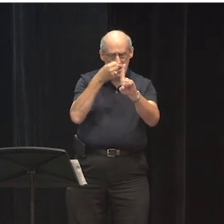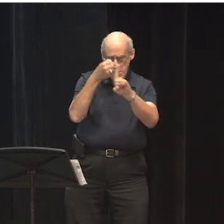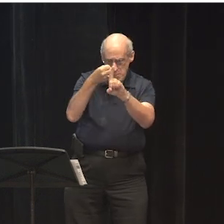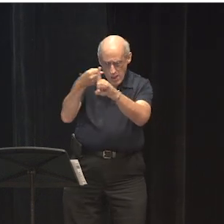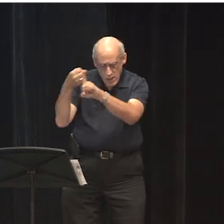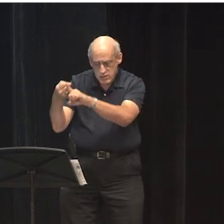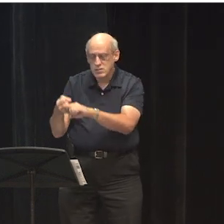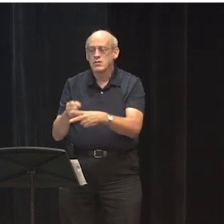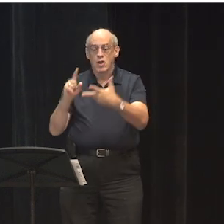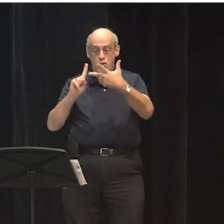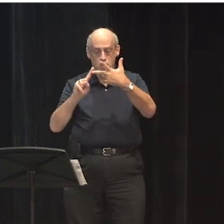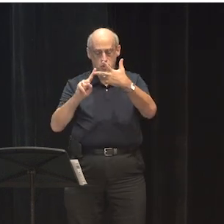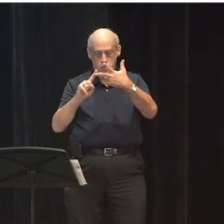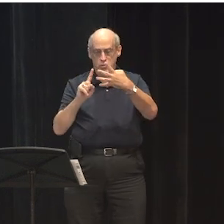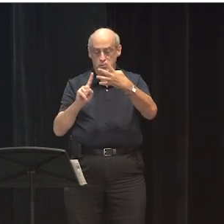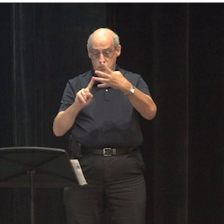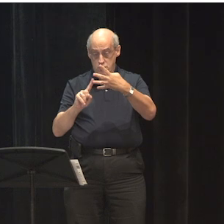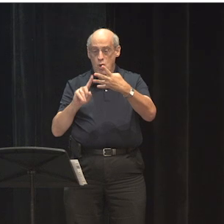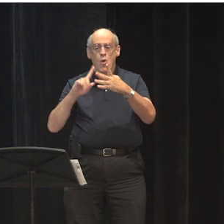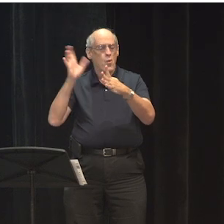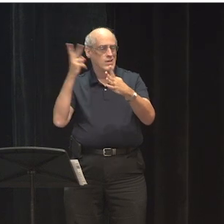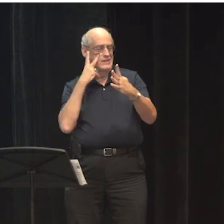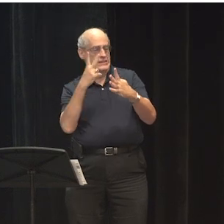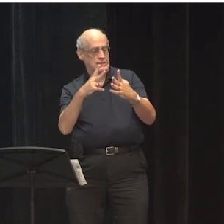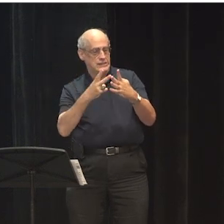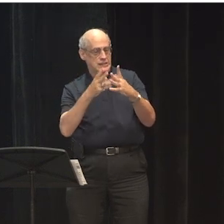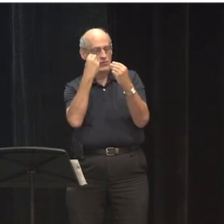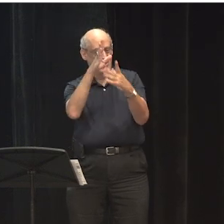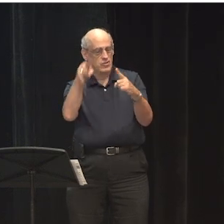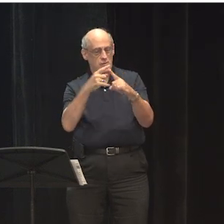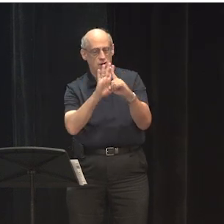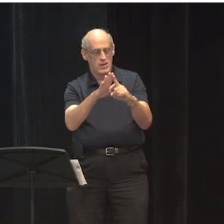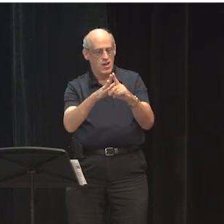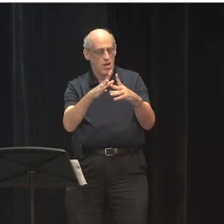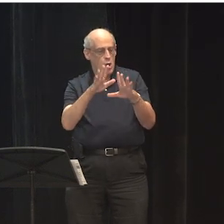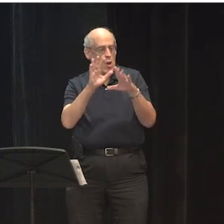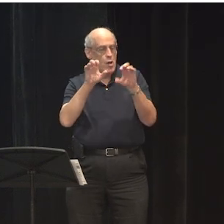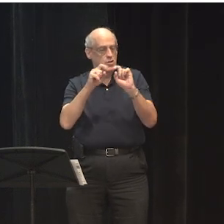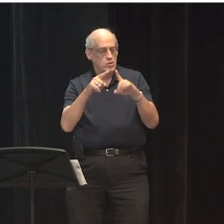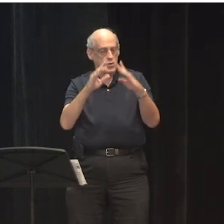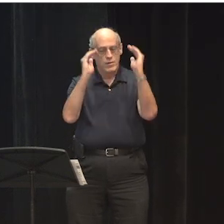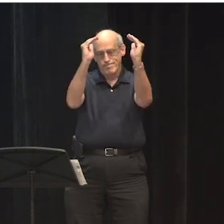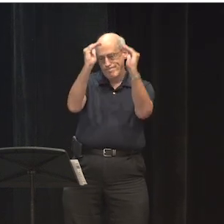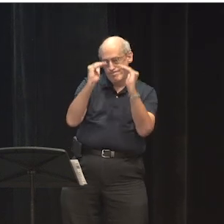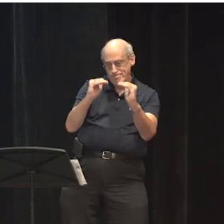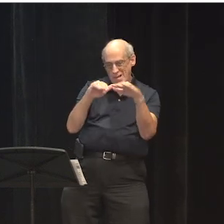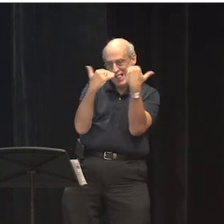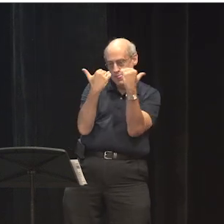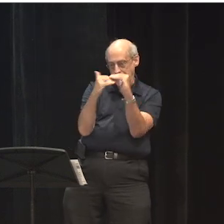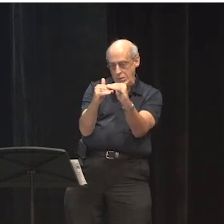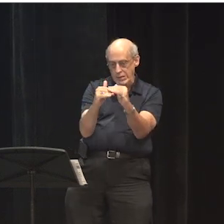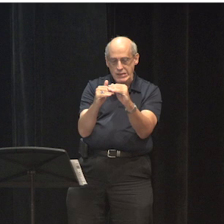impacts. Third, you'll find information about the project's plans to mitigate any potential